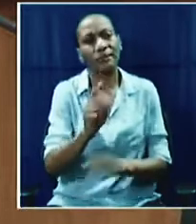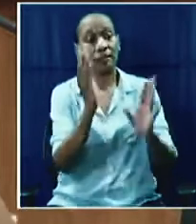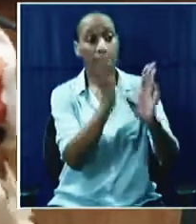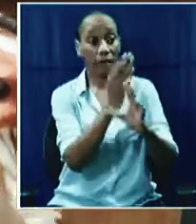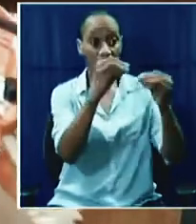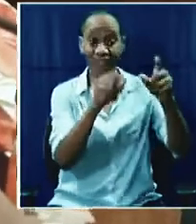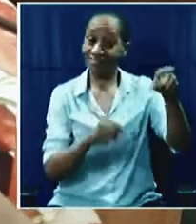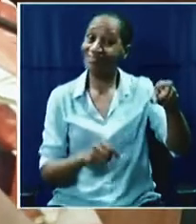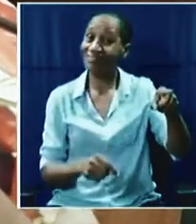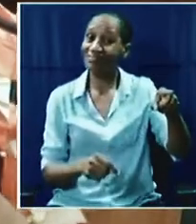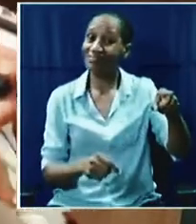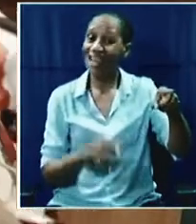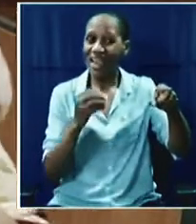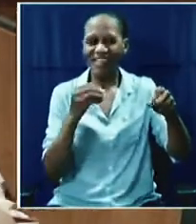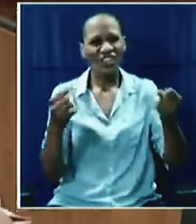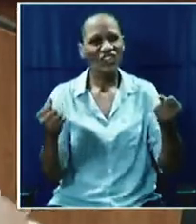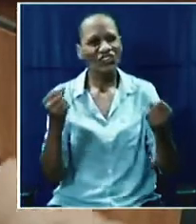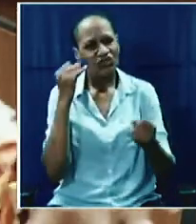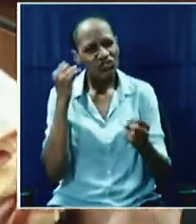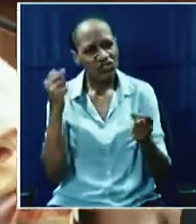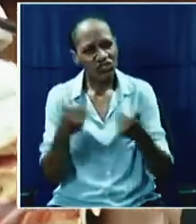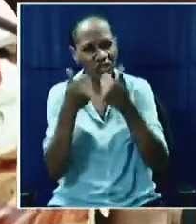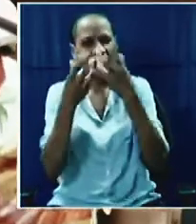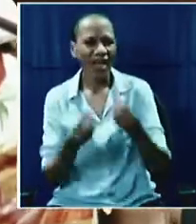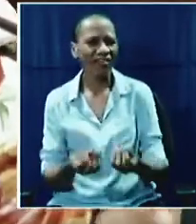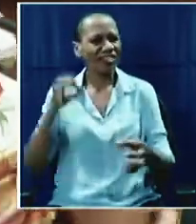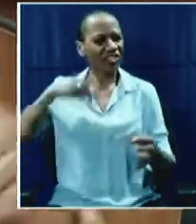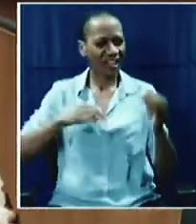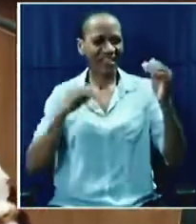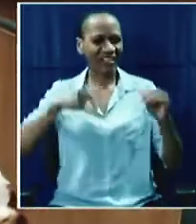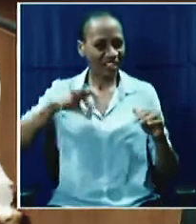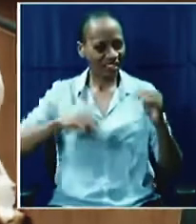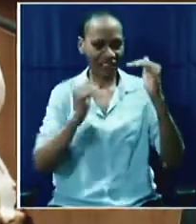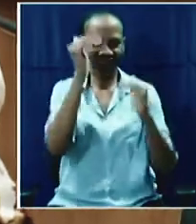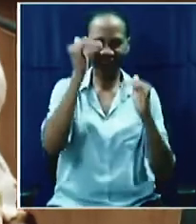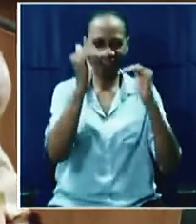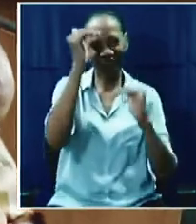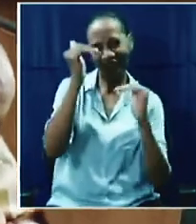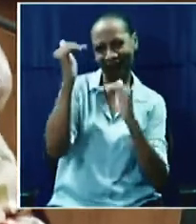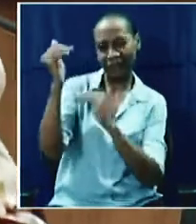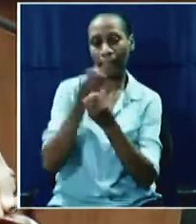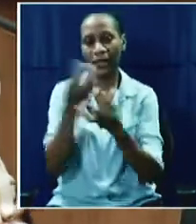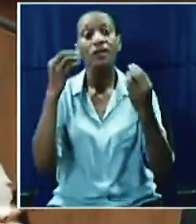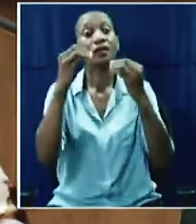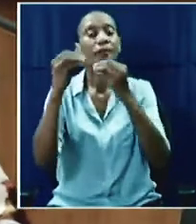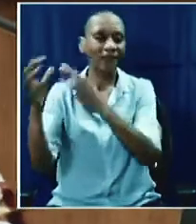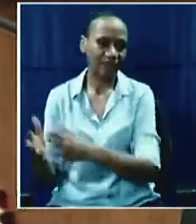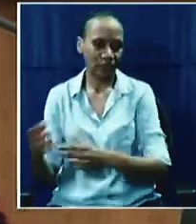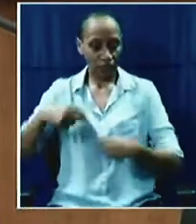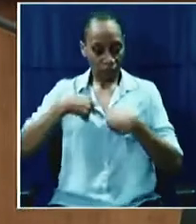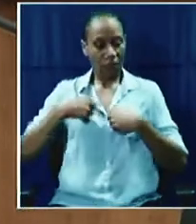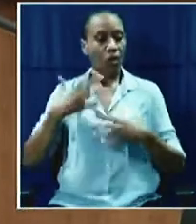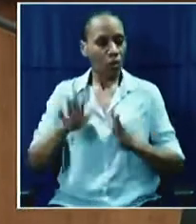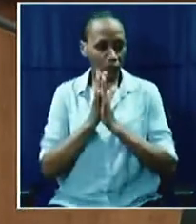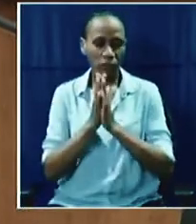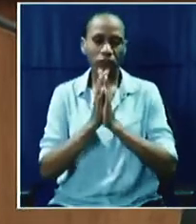awekho amakhosikazi kwi-leadership yenkampani, so sicela ukuthi i-private sector ibheke kakhulu